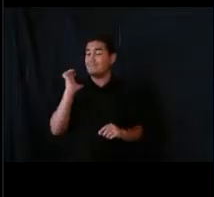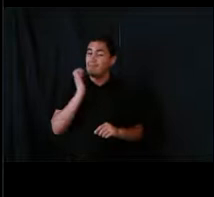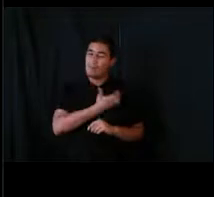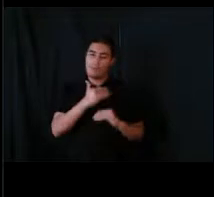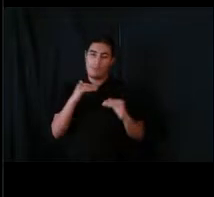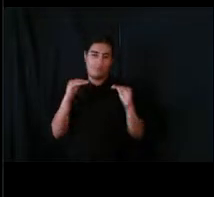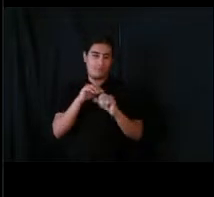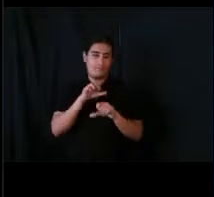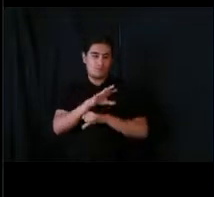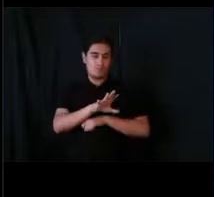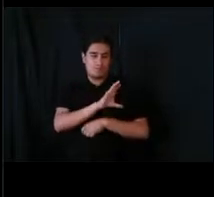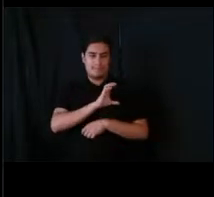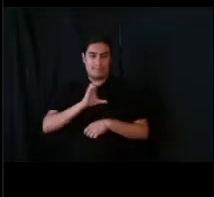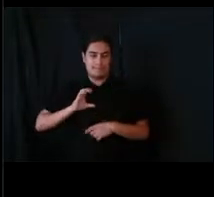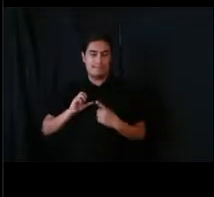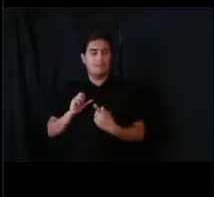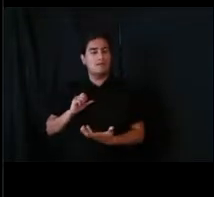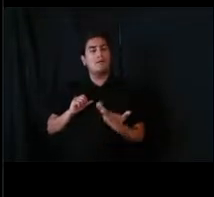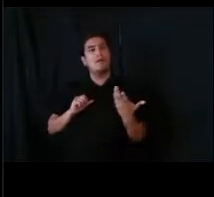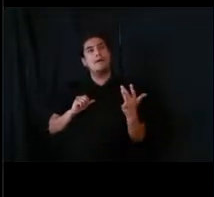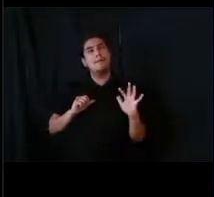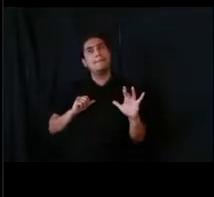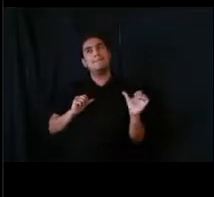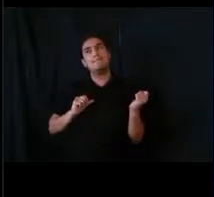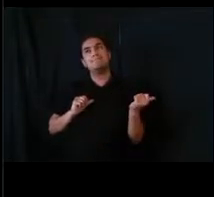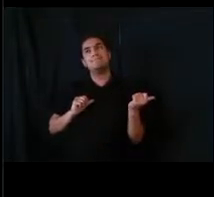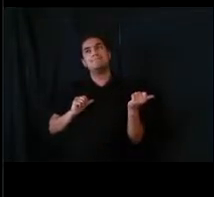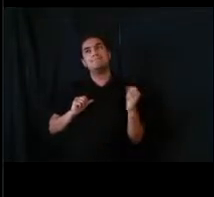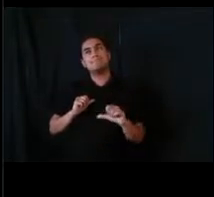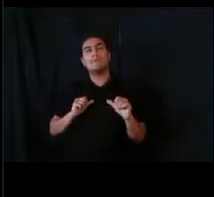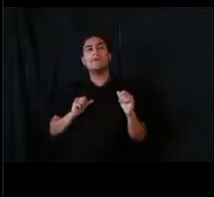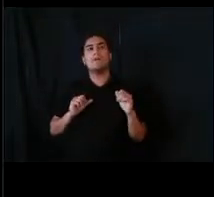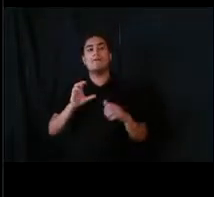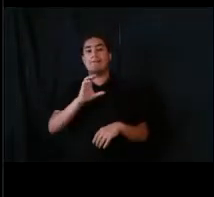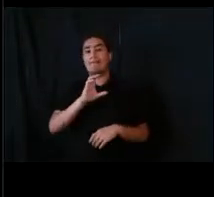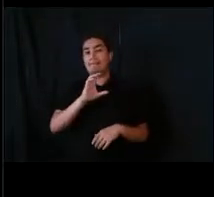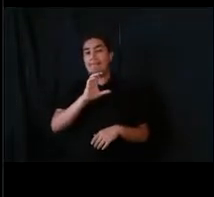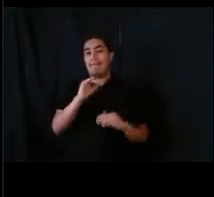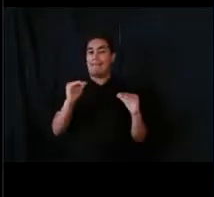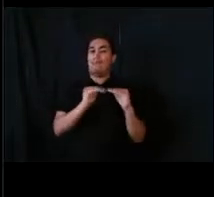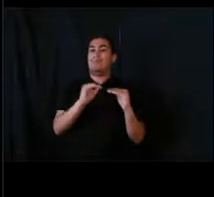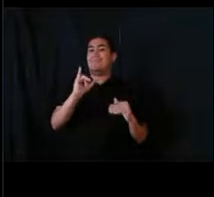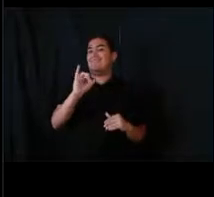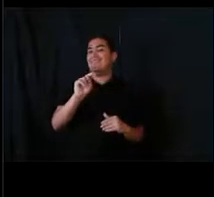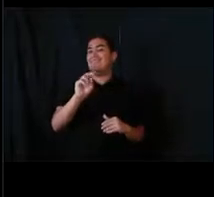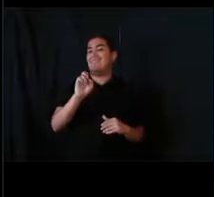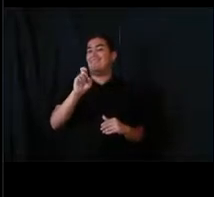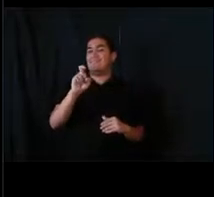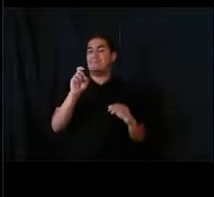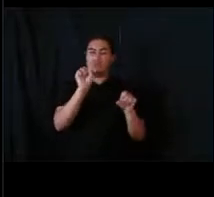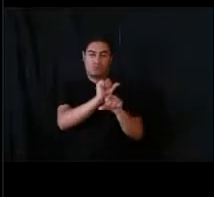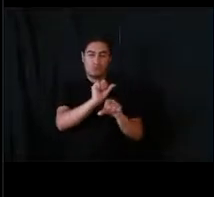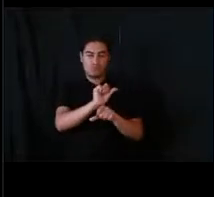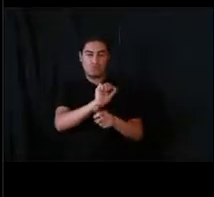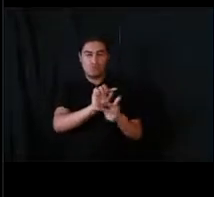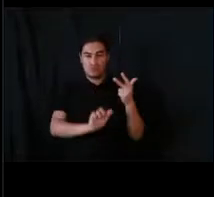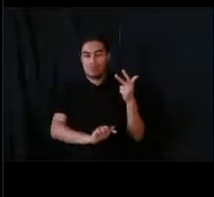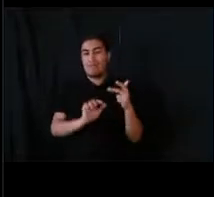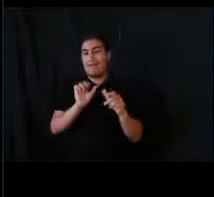committee our um our equity index work you know the ongoing work that i think our three agencies are doing